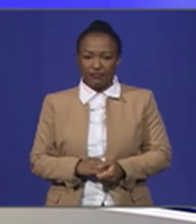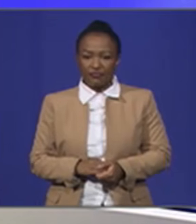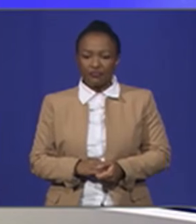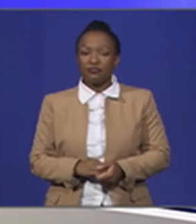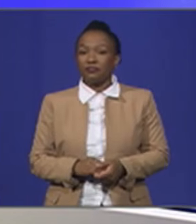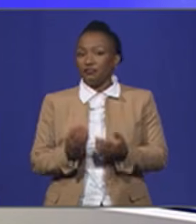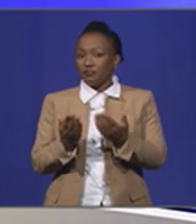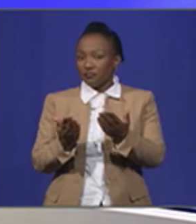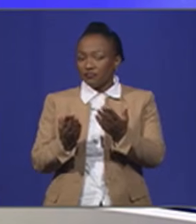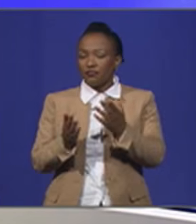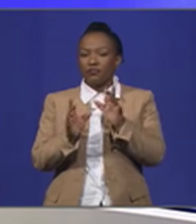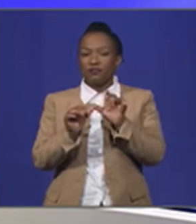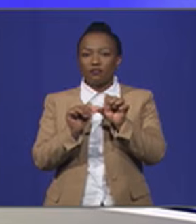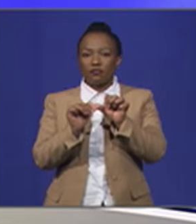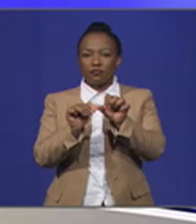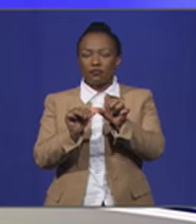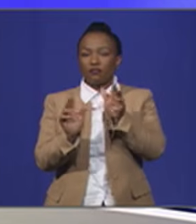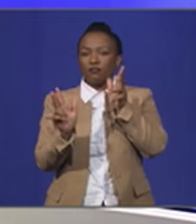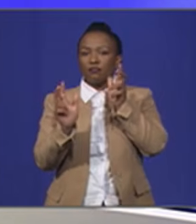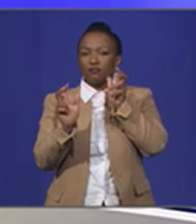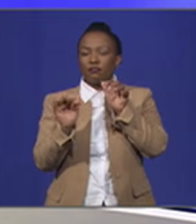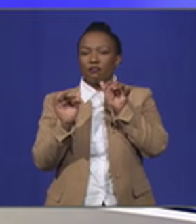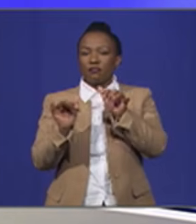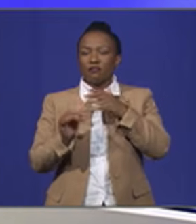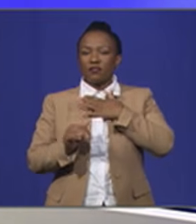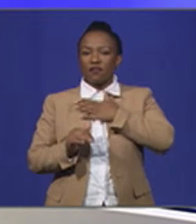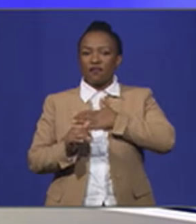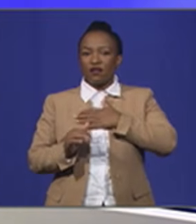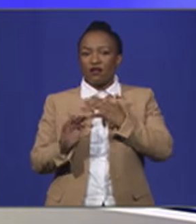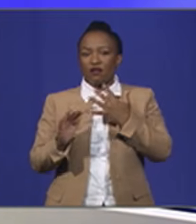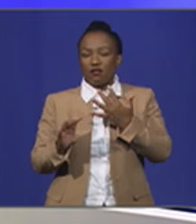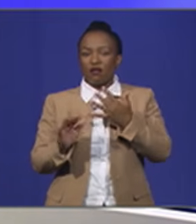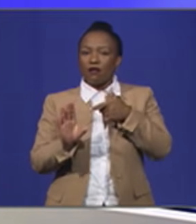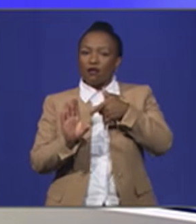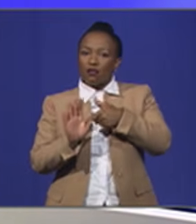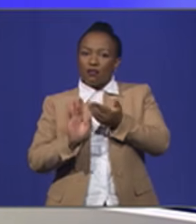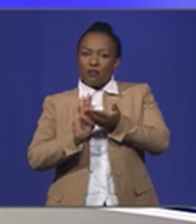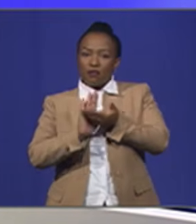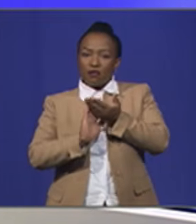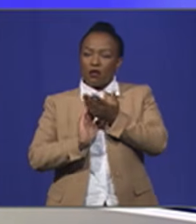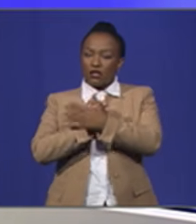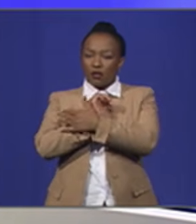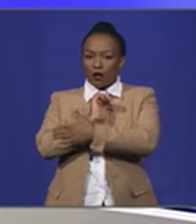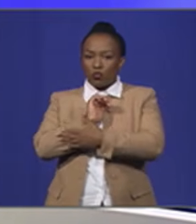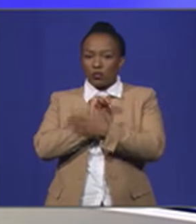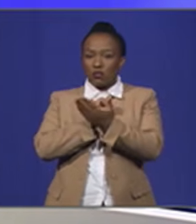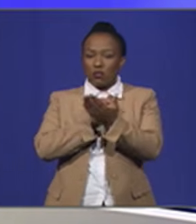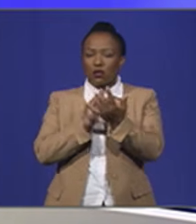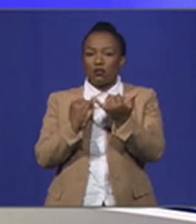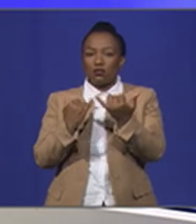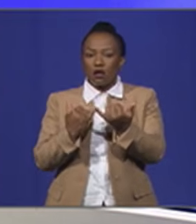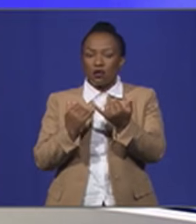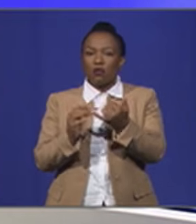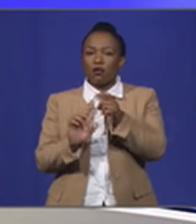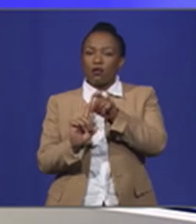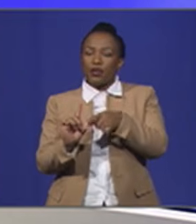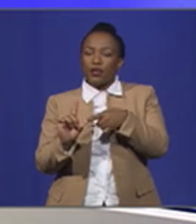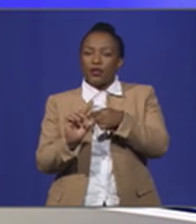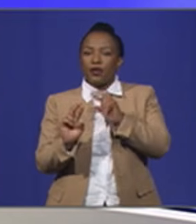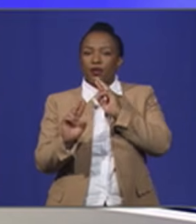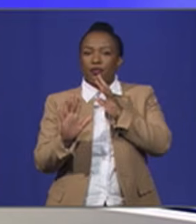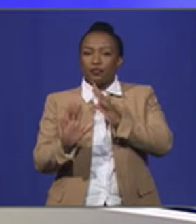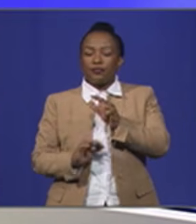Mothoetso re tswelela go utlwa maikutlo a bakgweetsi ka ga go oketsega ga tlhotlhwa ya leokwane go ralala naga, mme ga jaana re ikgolaganya le mmegadikgang wa